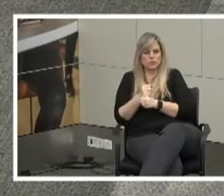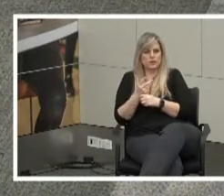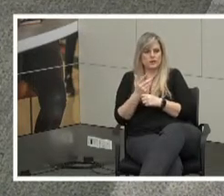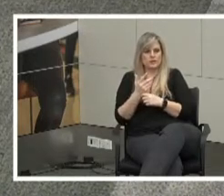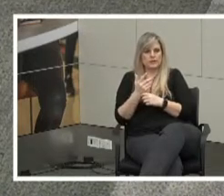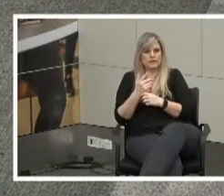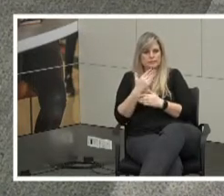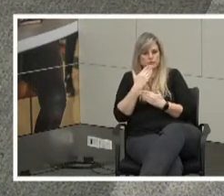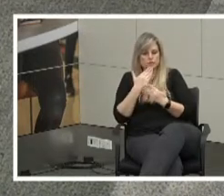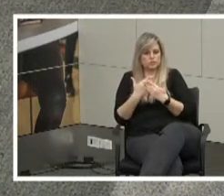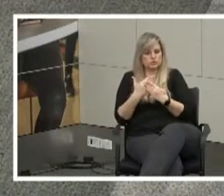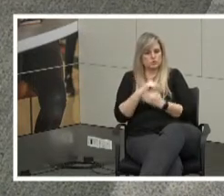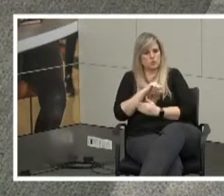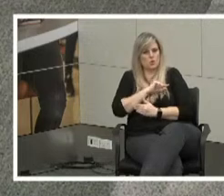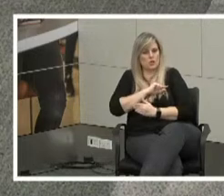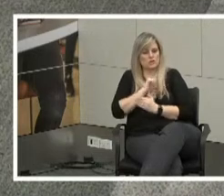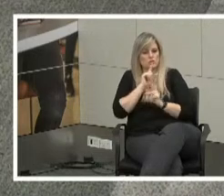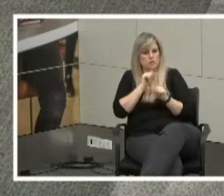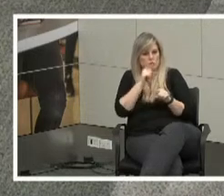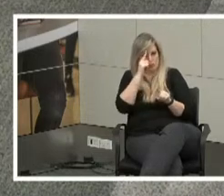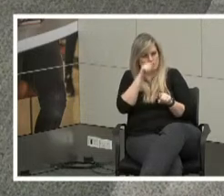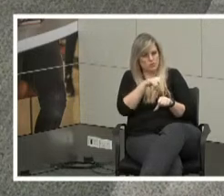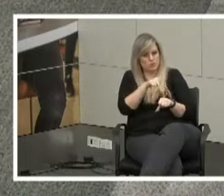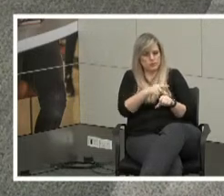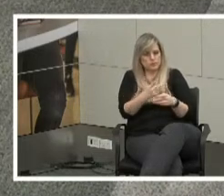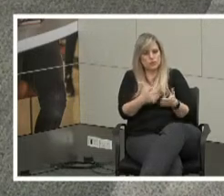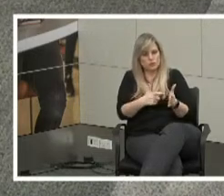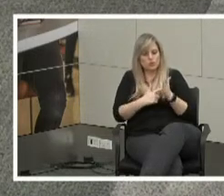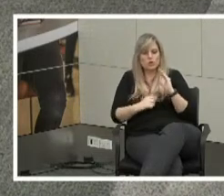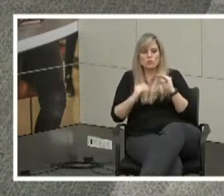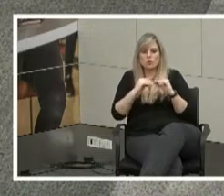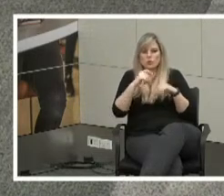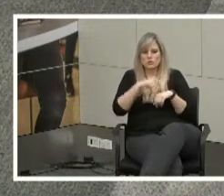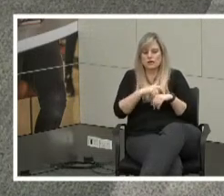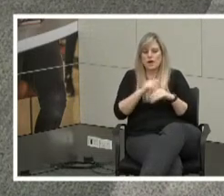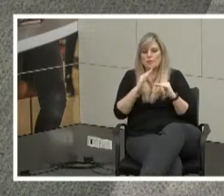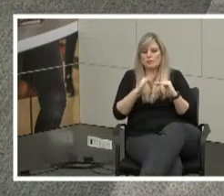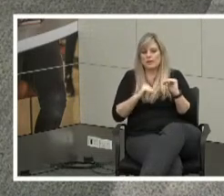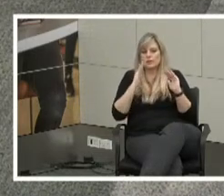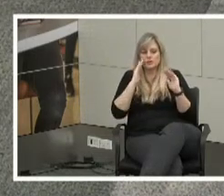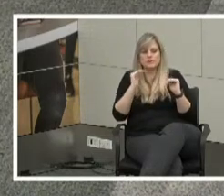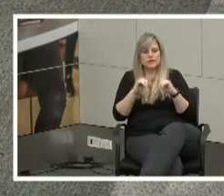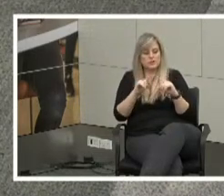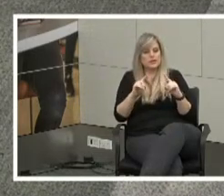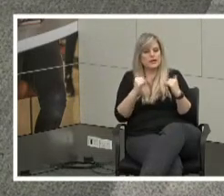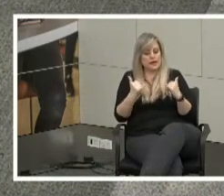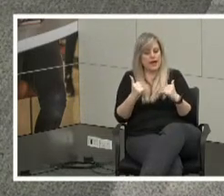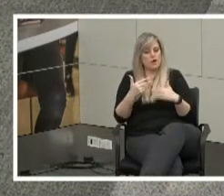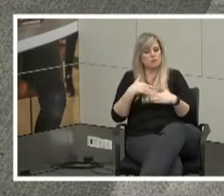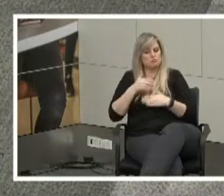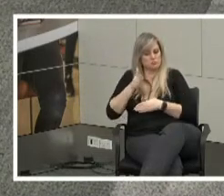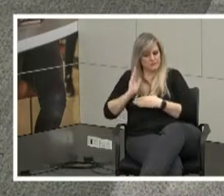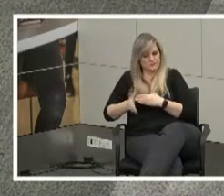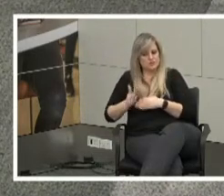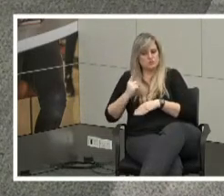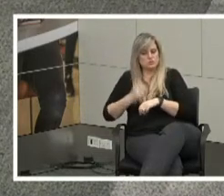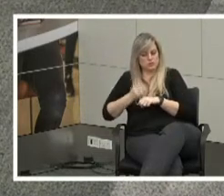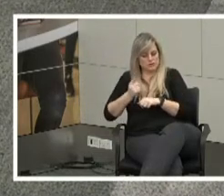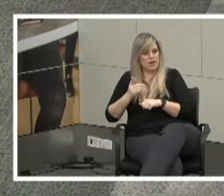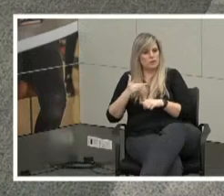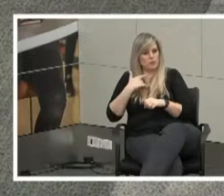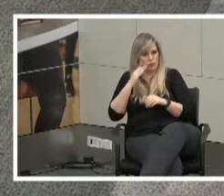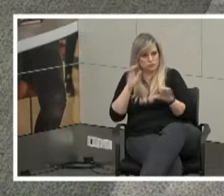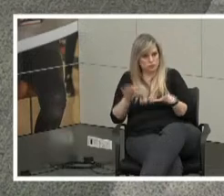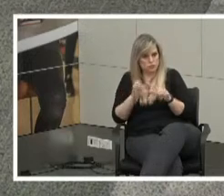report and so um longer than expected but now that we have done it once we'll be doing it again